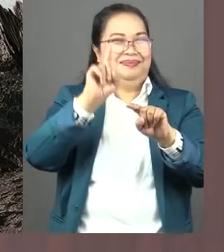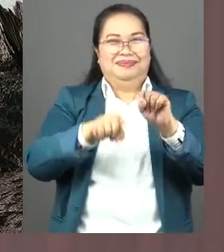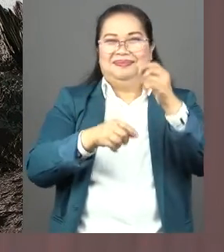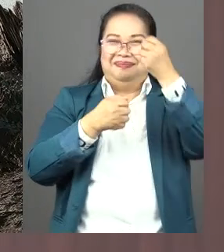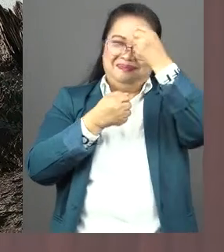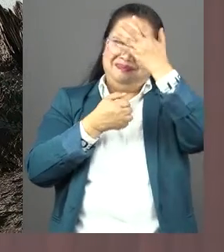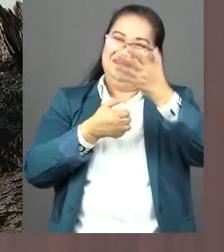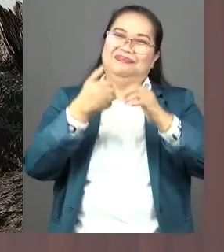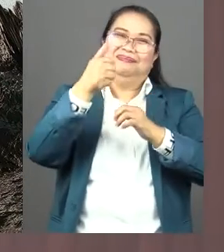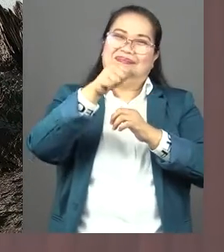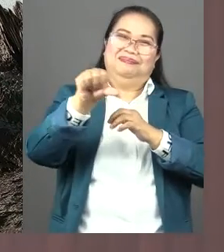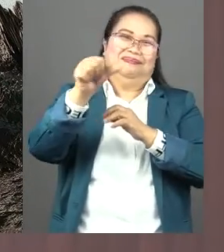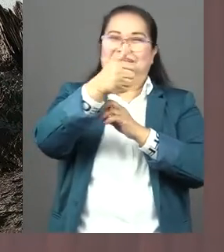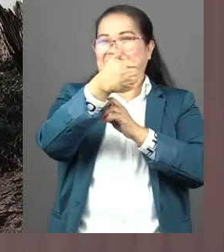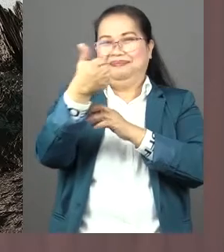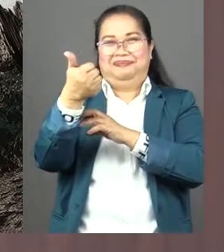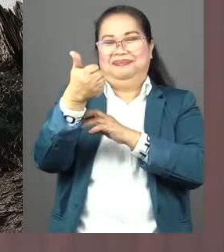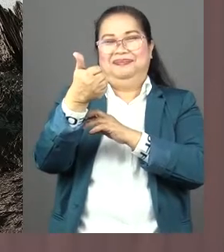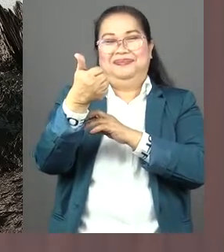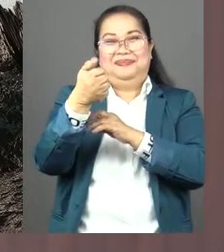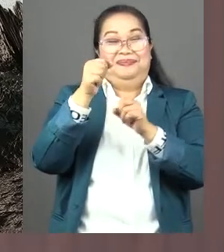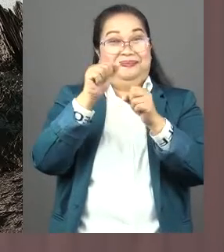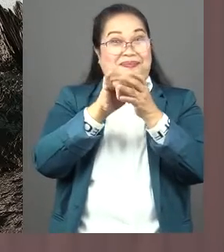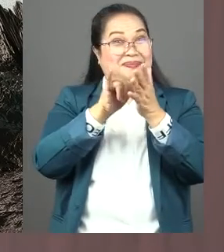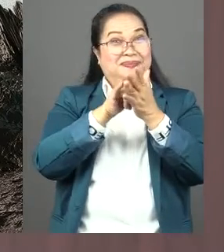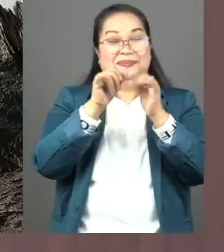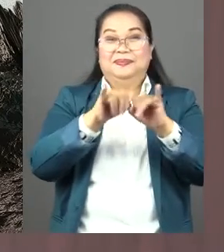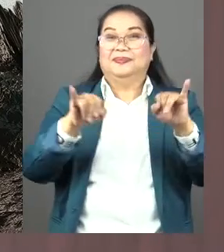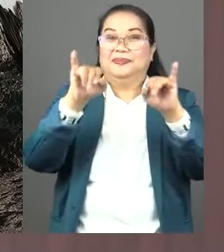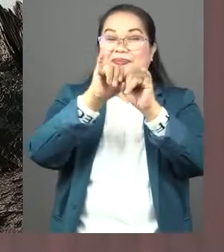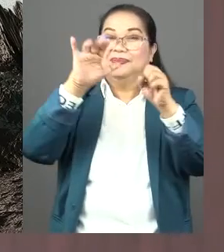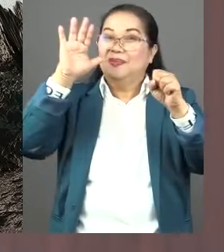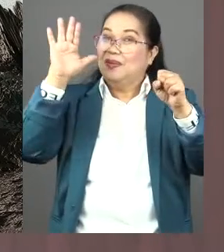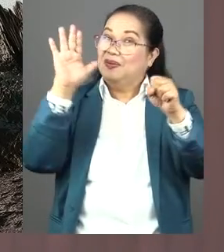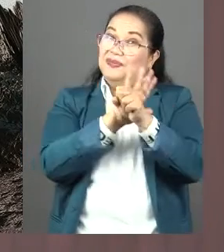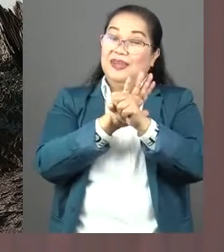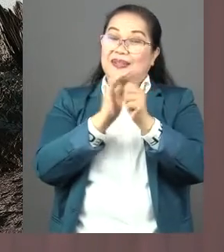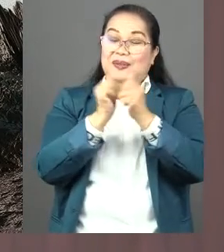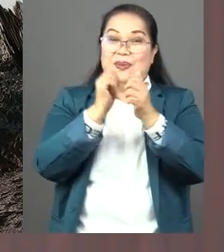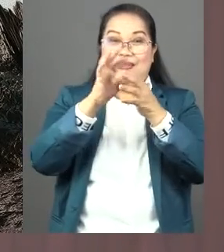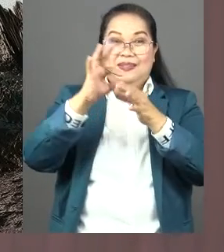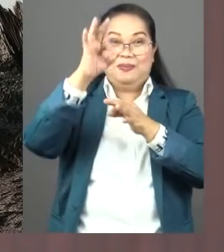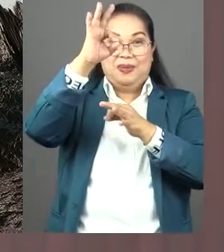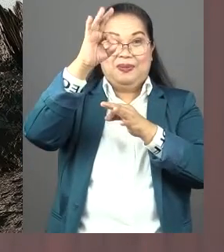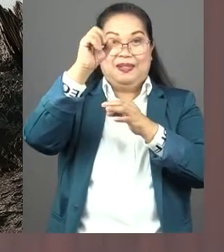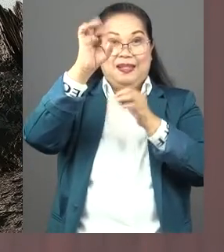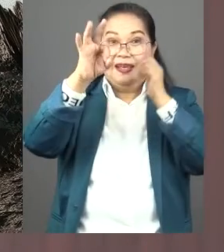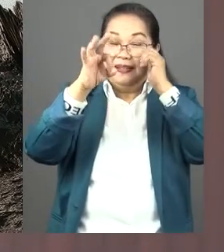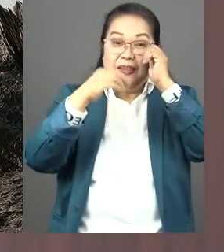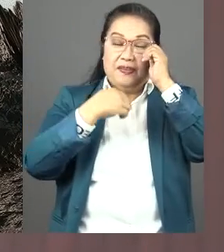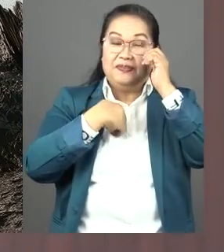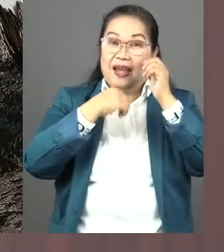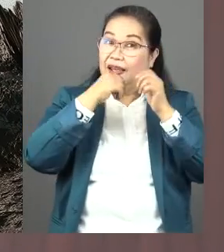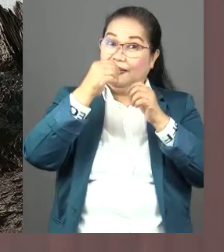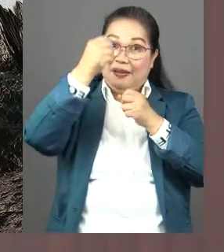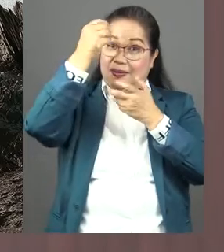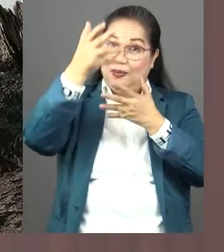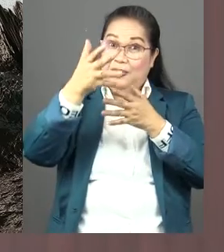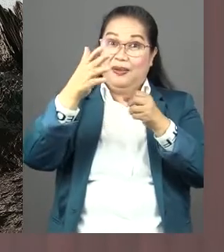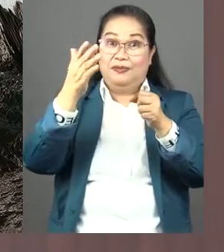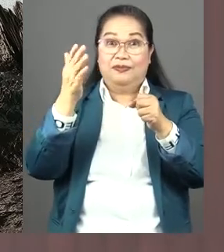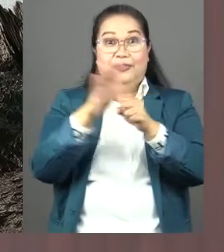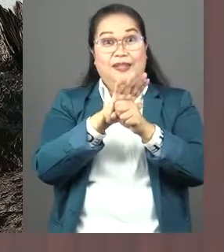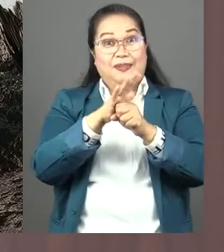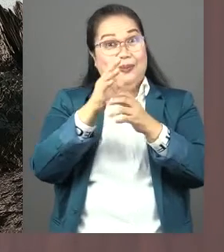any other. That's how important it is to be filled with the Spirit. If I do not obey being filled